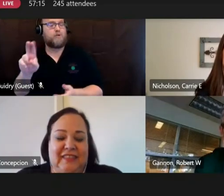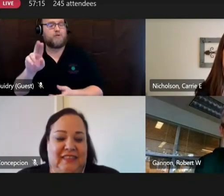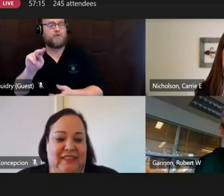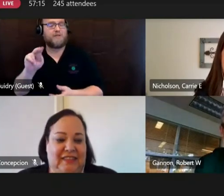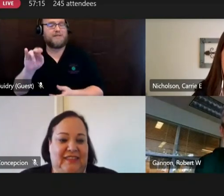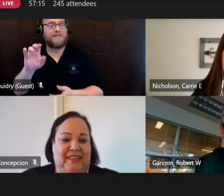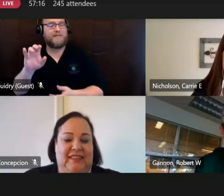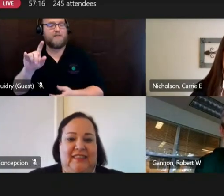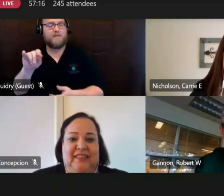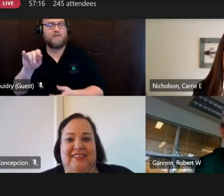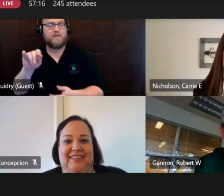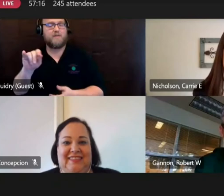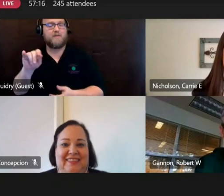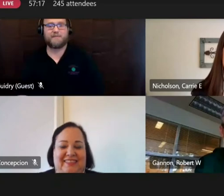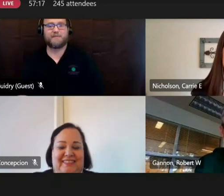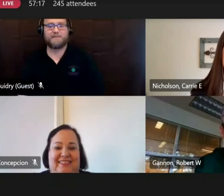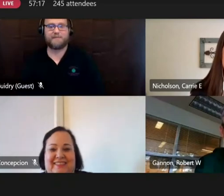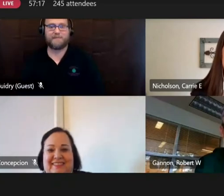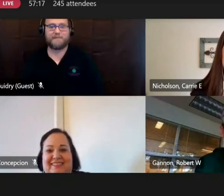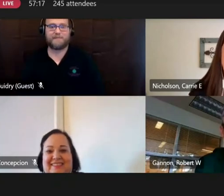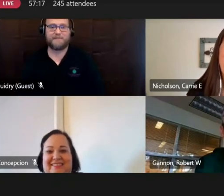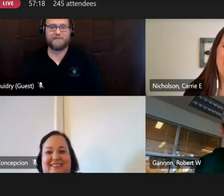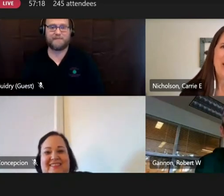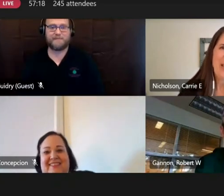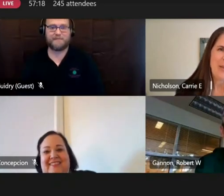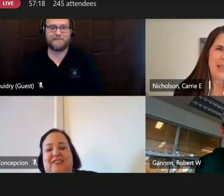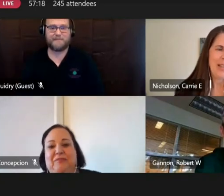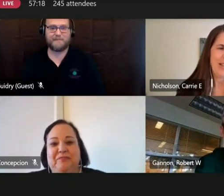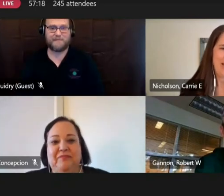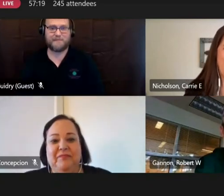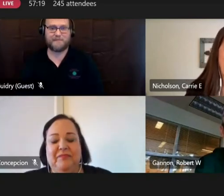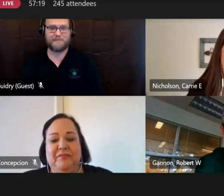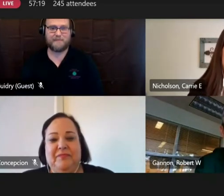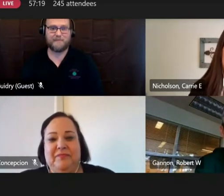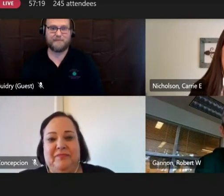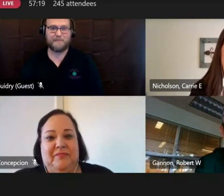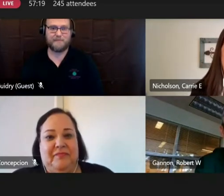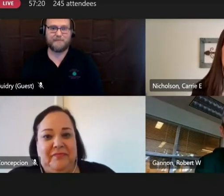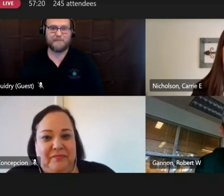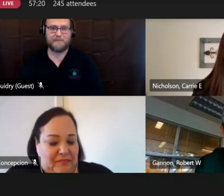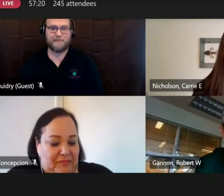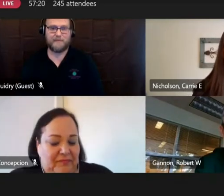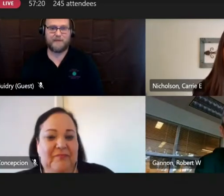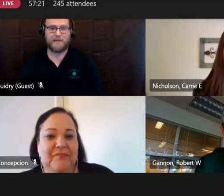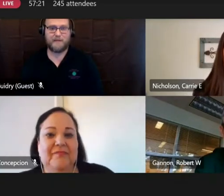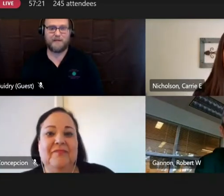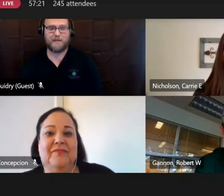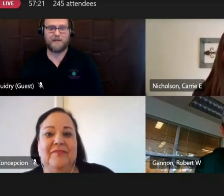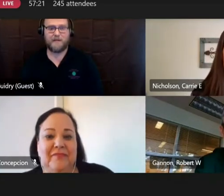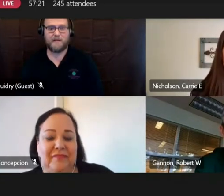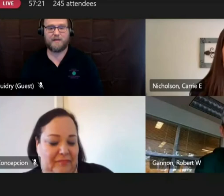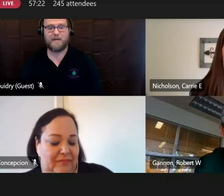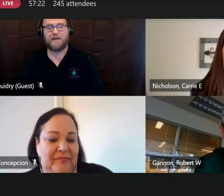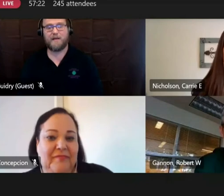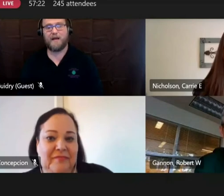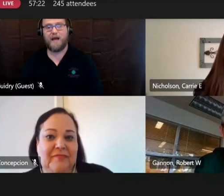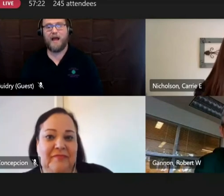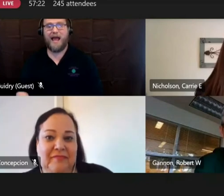Yeah, unfortunate here that, you know, I think every student deserves a school nurse, right, full time every